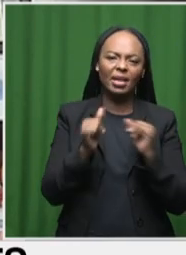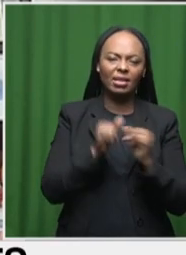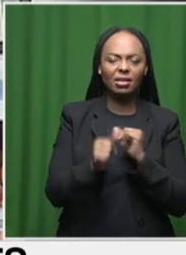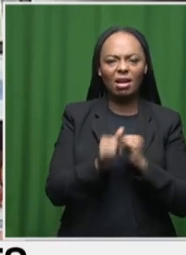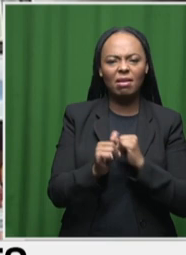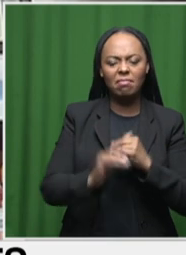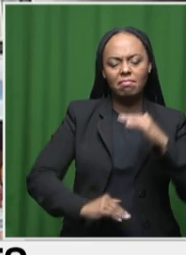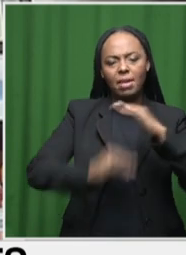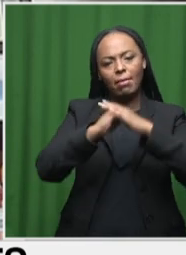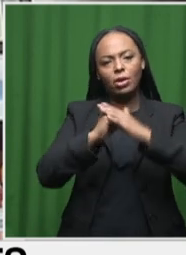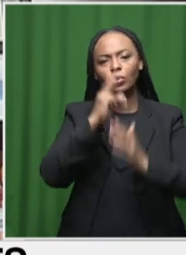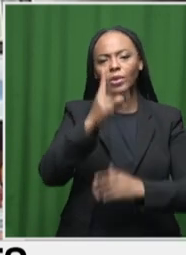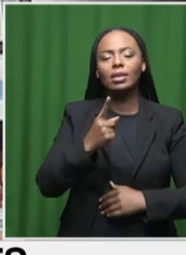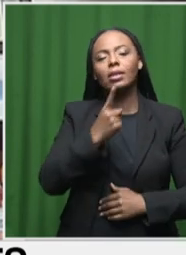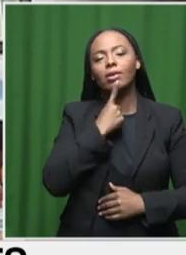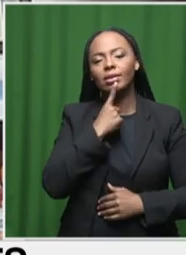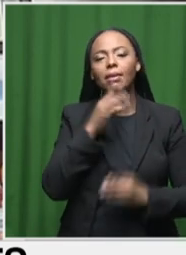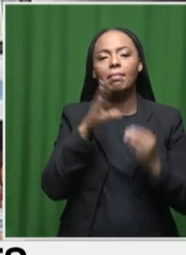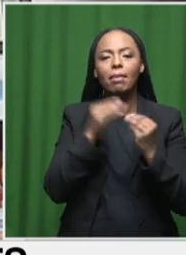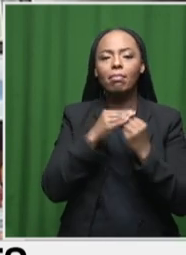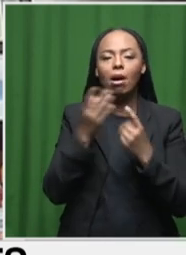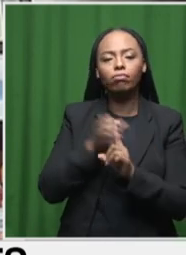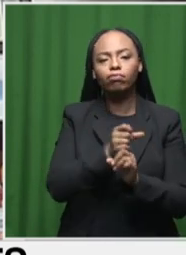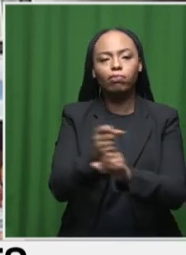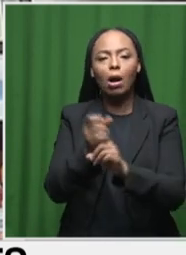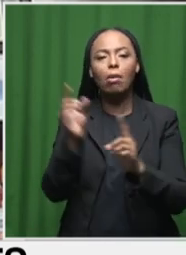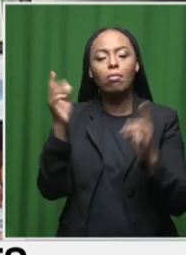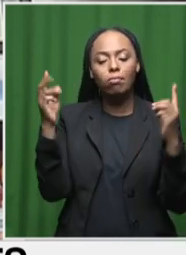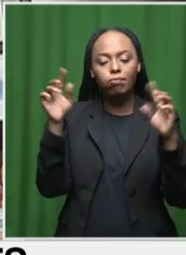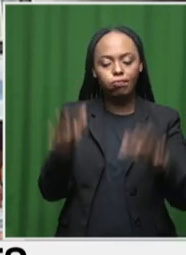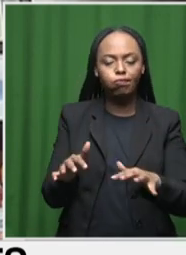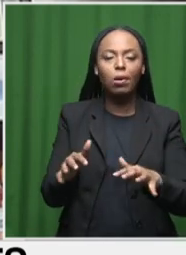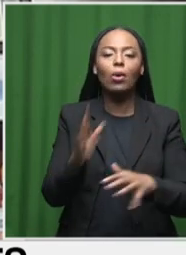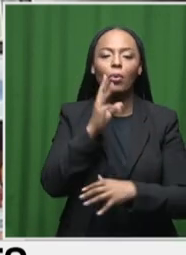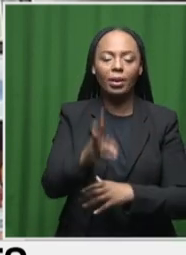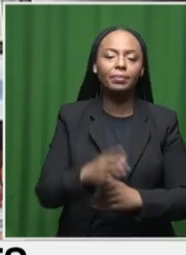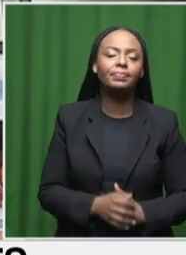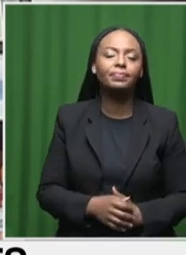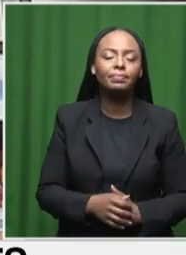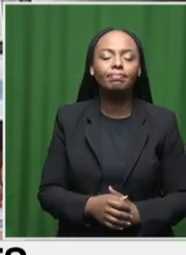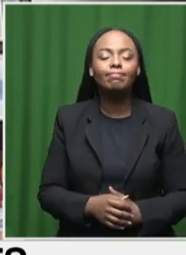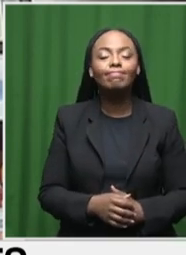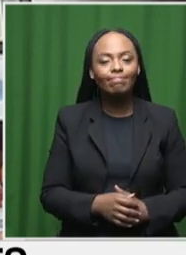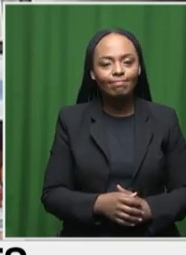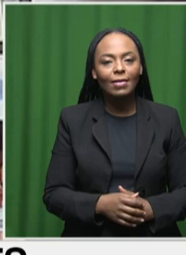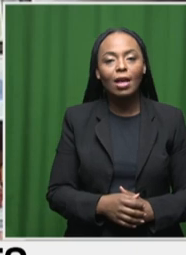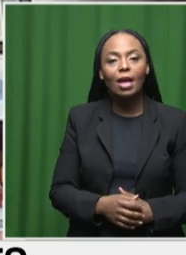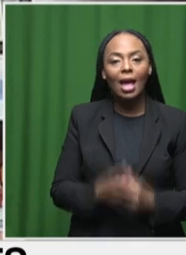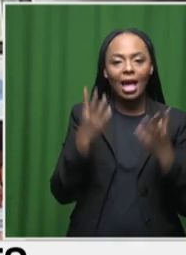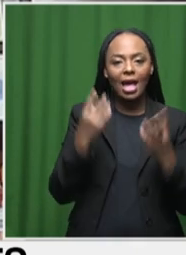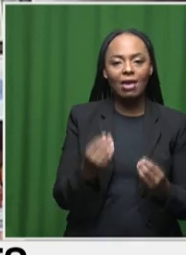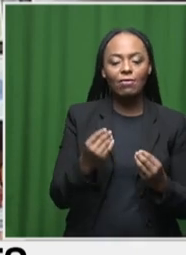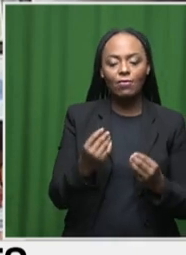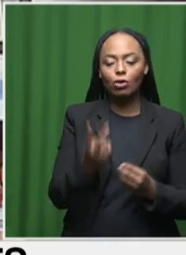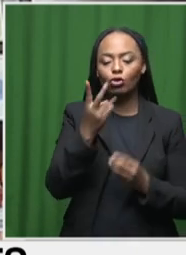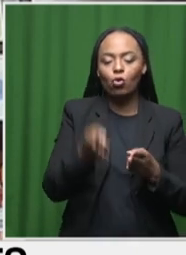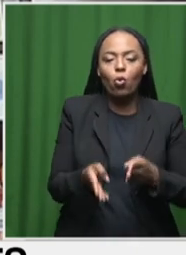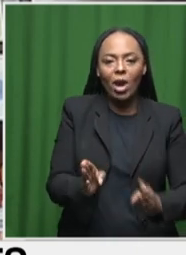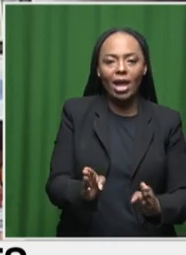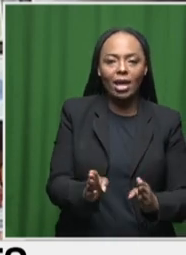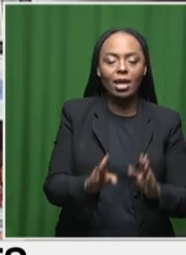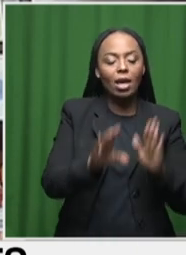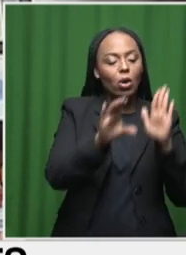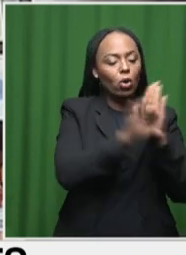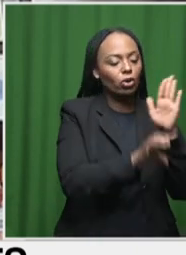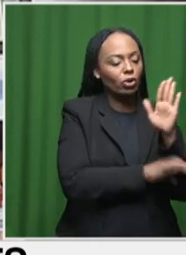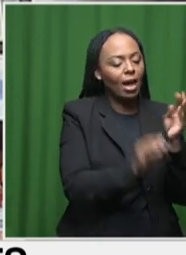2,000 delegates, very close to 2,000 delegates who will be voting. They'll be voting in two ways, for the constitutional amendments